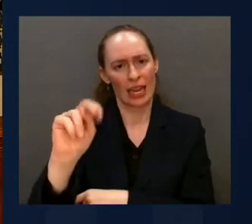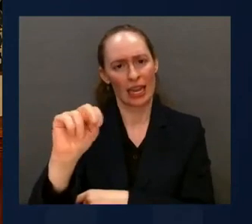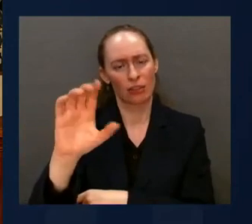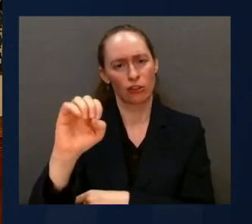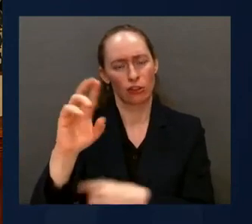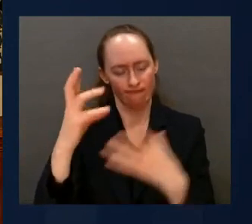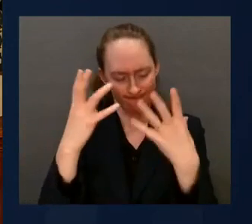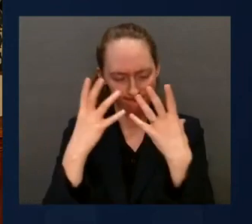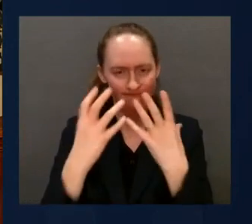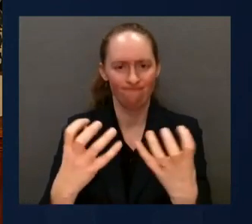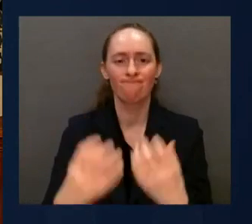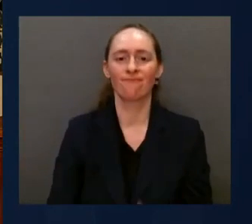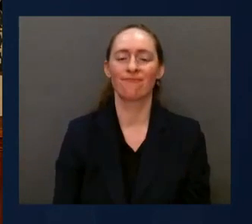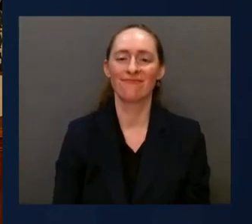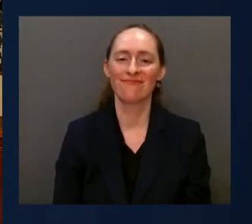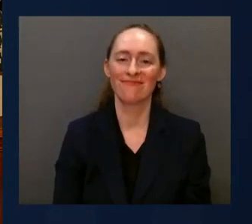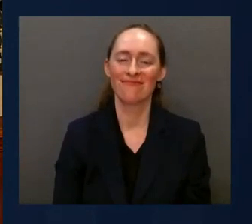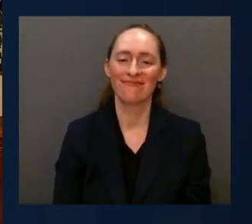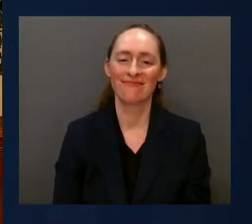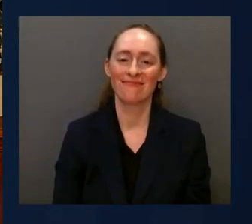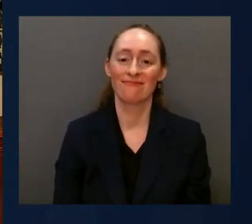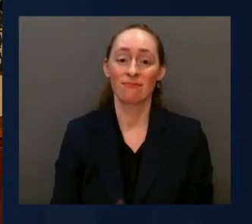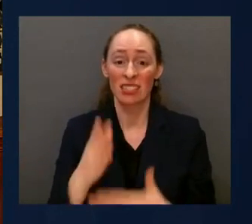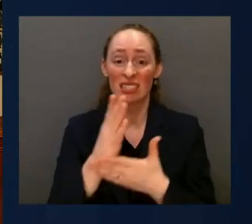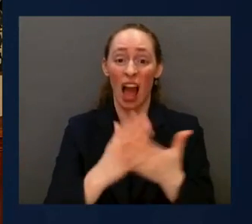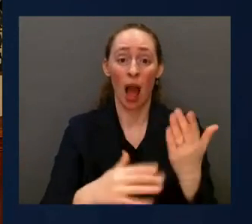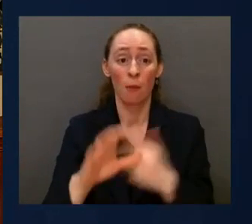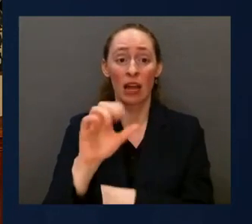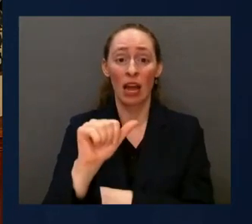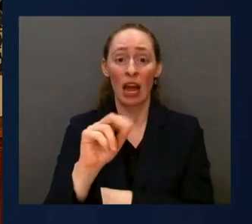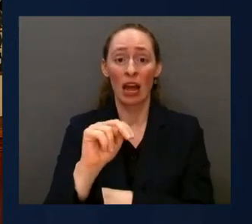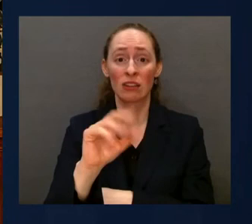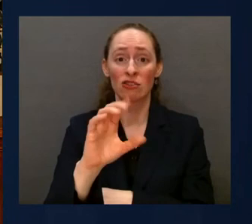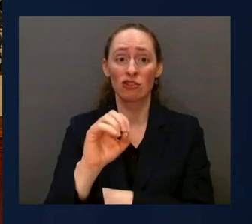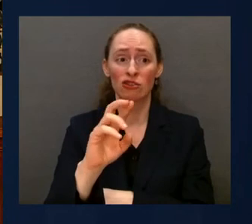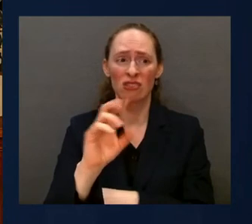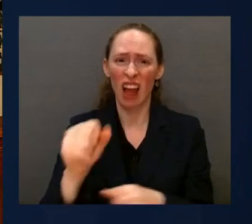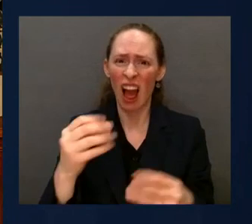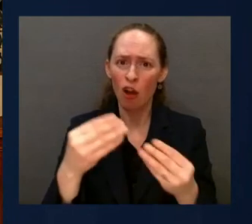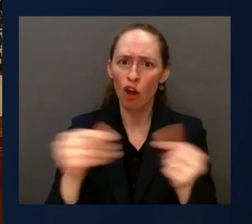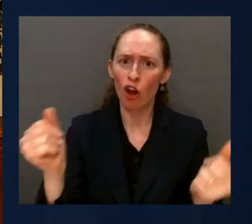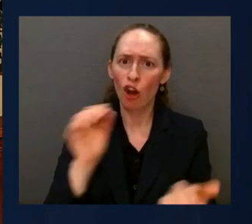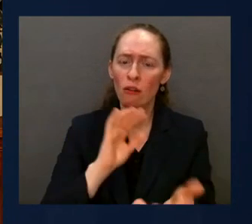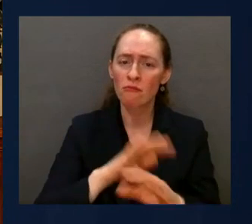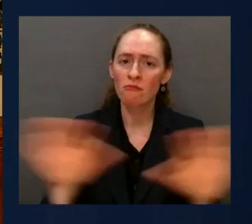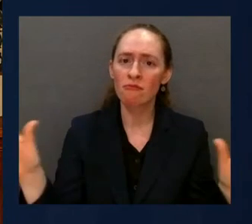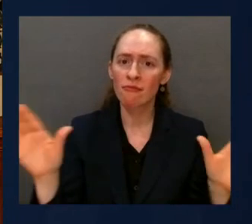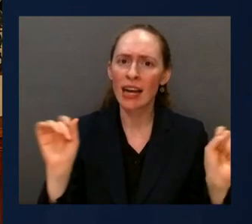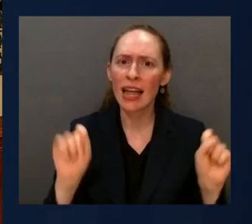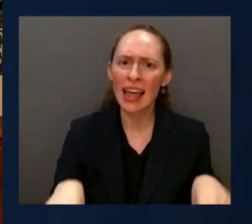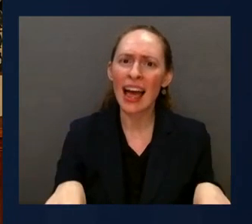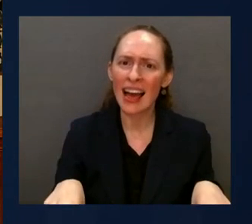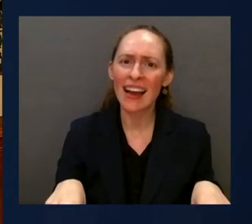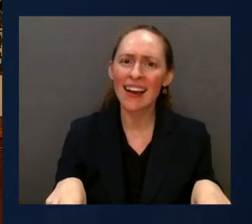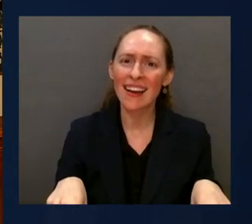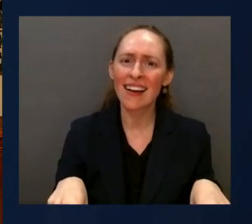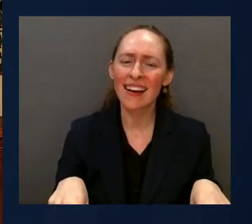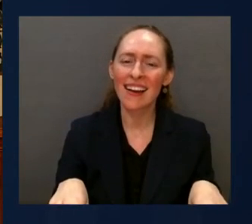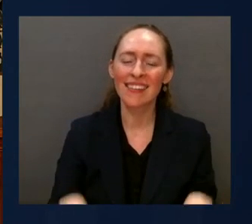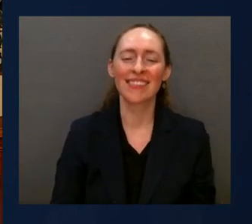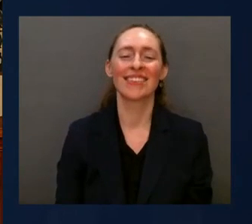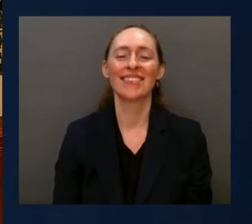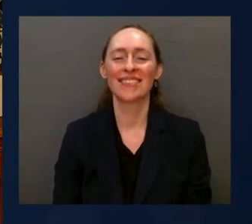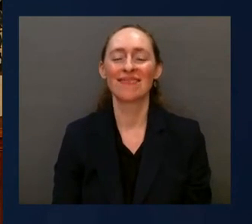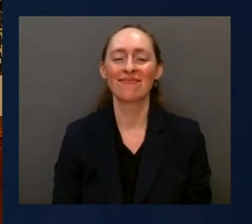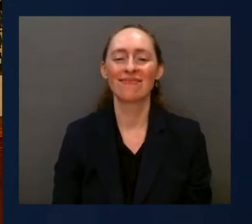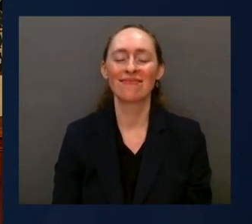all. Folks, there's one reason why we've been able to do all of these things, our democracy